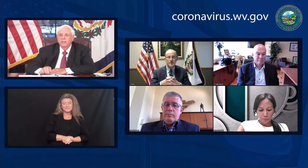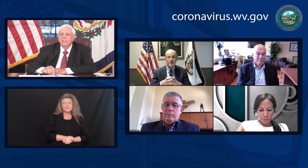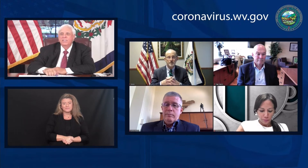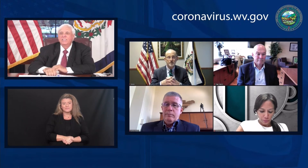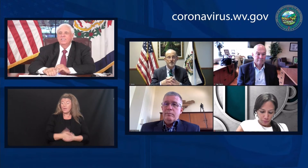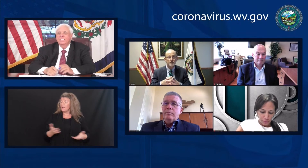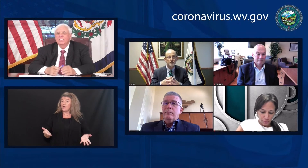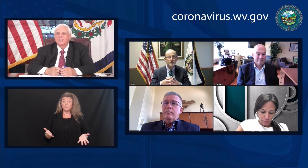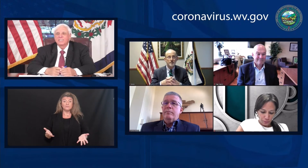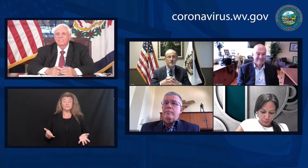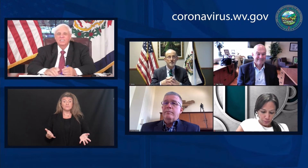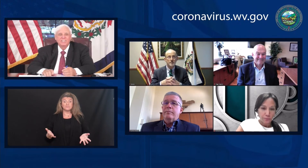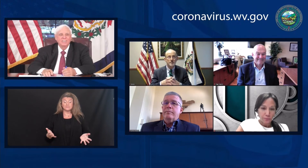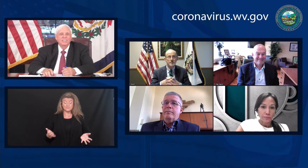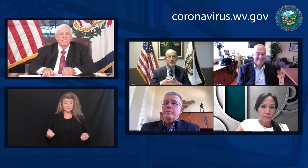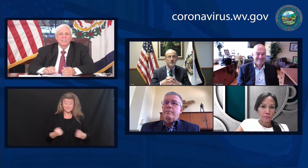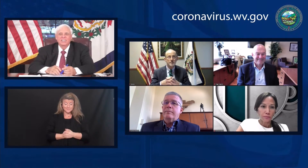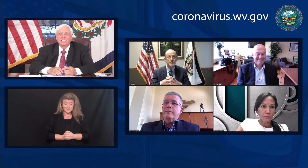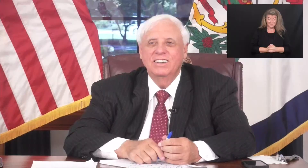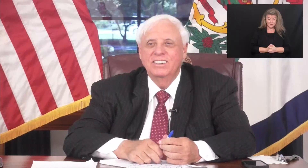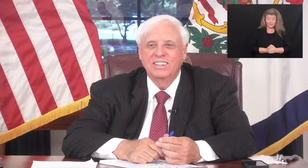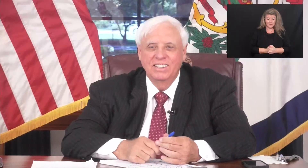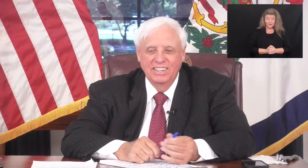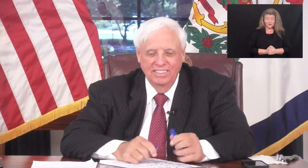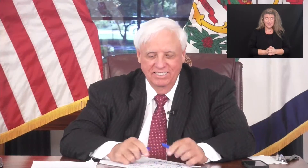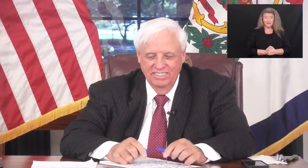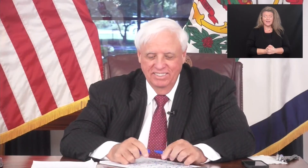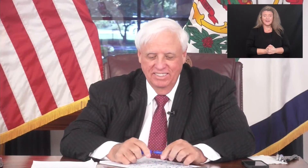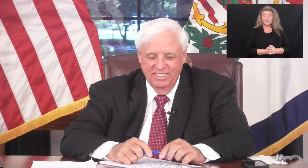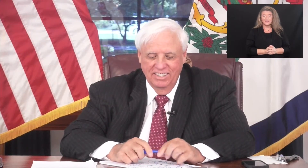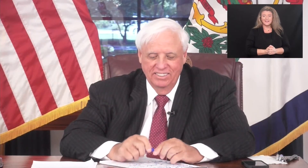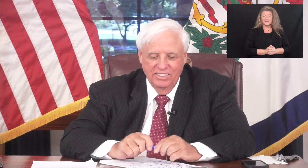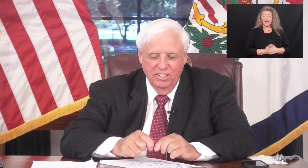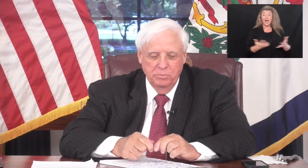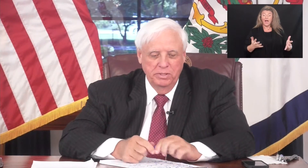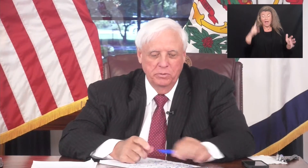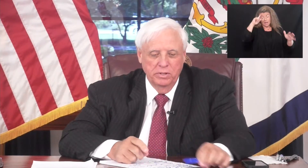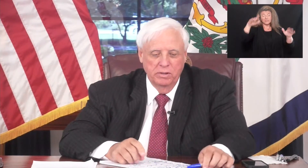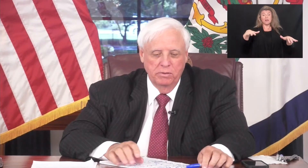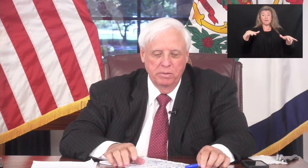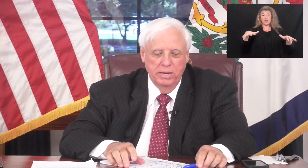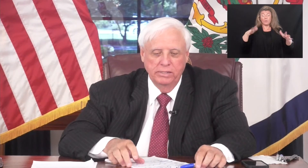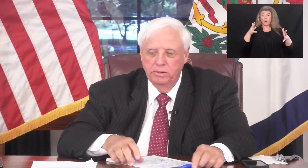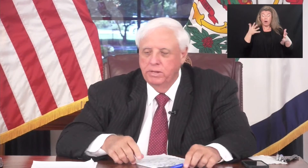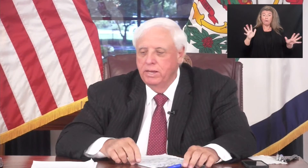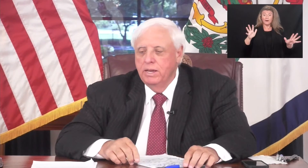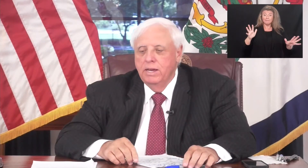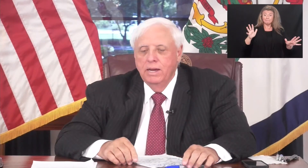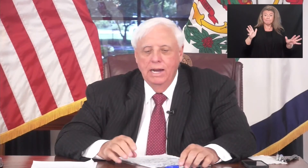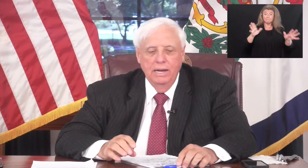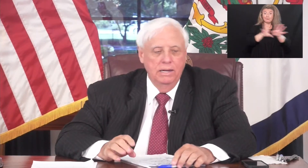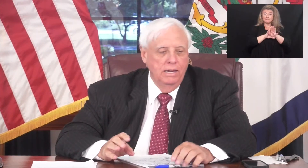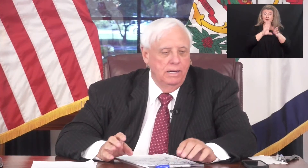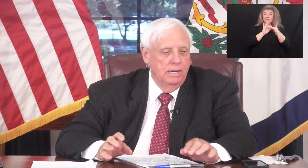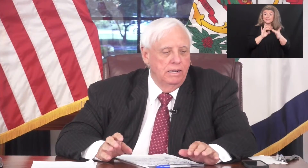Whoa, that kind of, it kind of shocked me that we're coming right back to me.